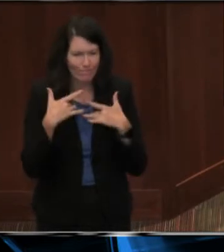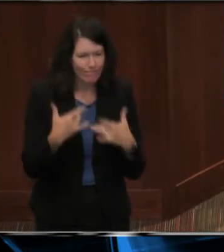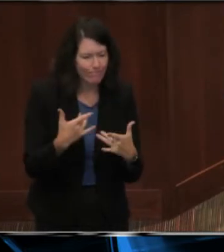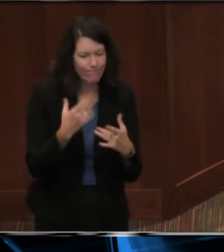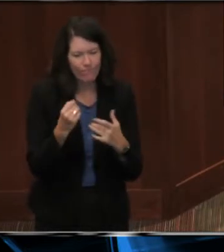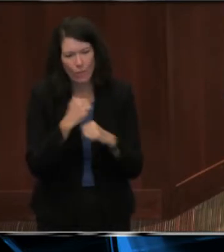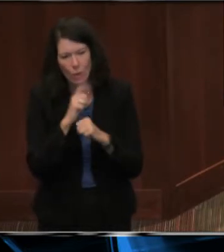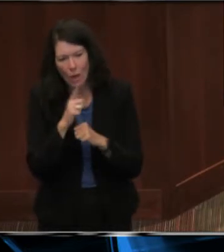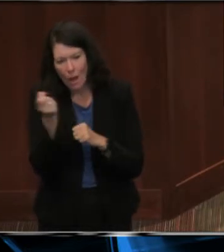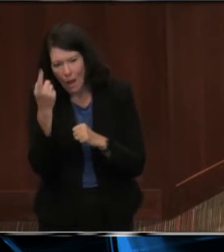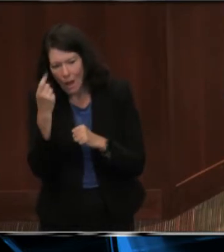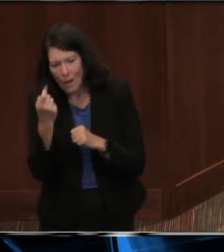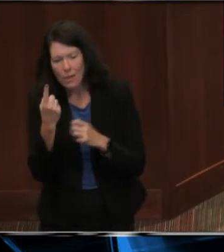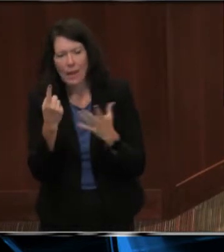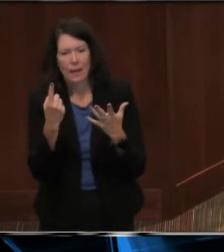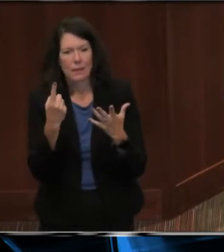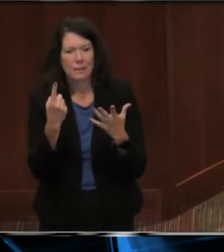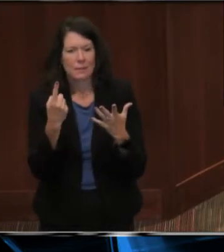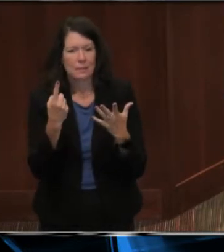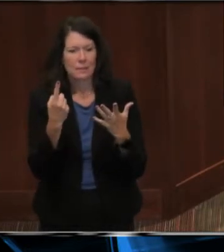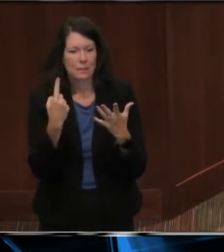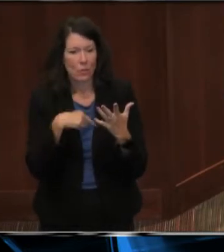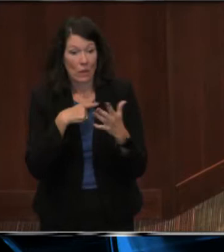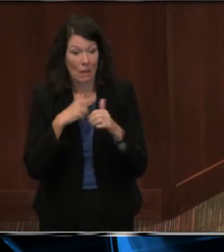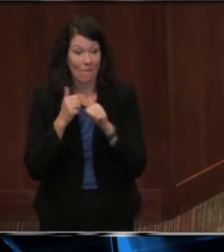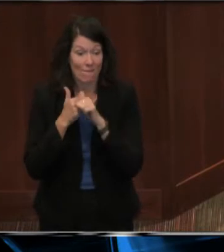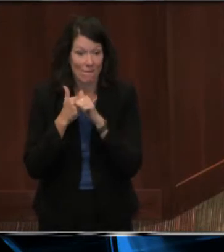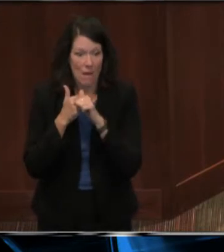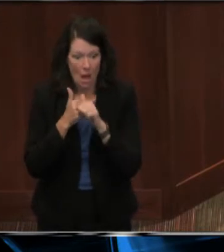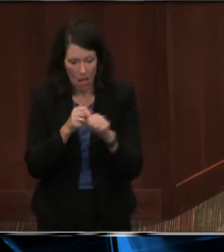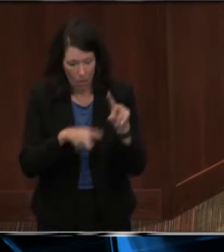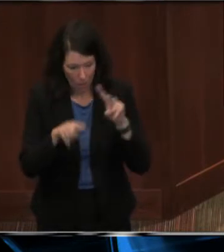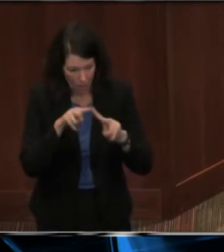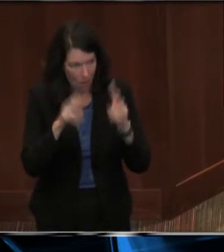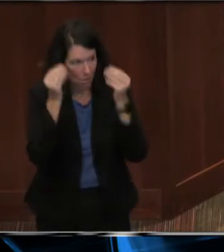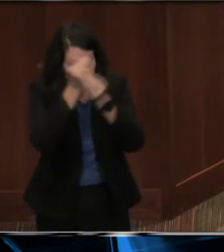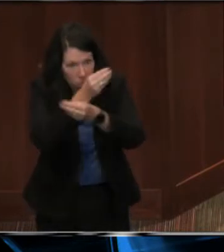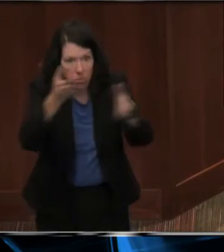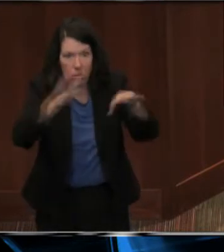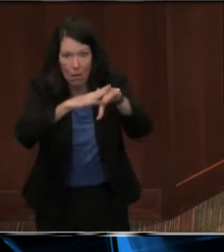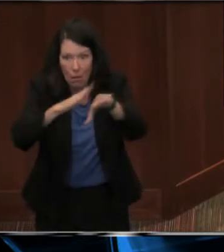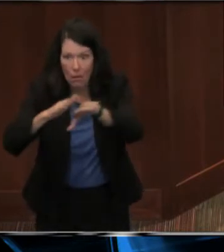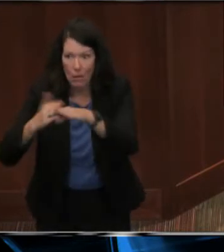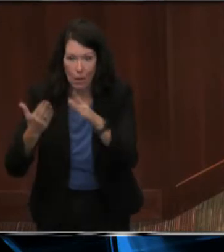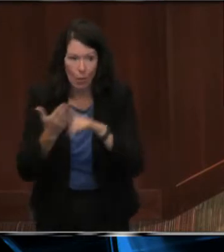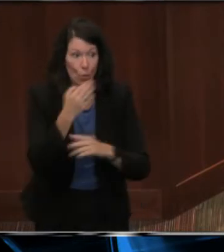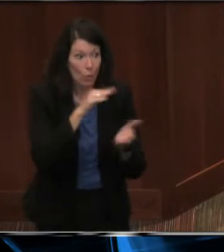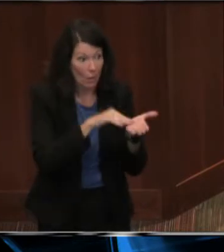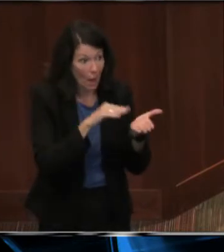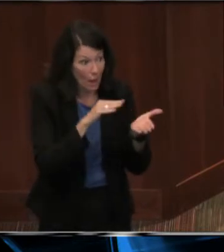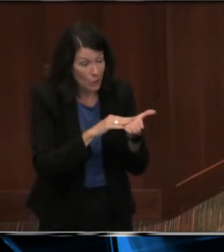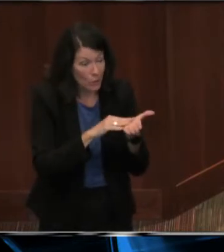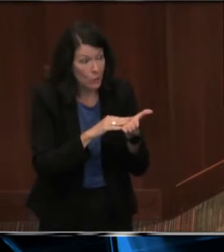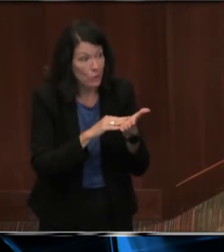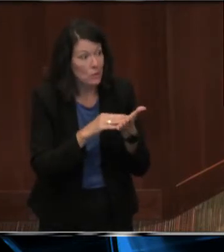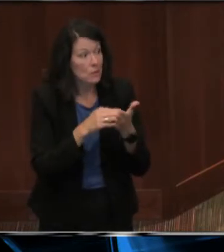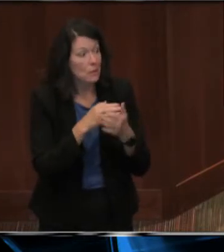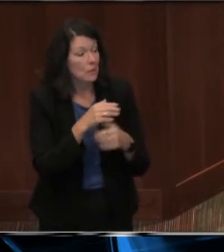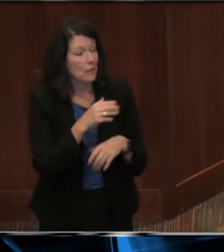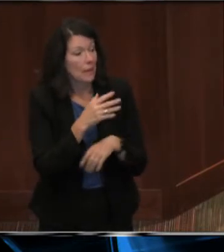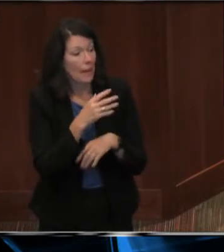that we understand that we're following and getting those messages out through our physicians with their patients